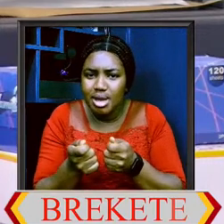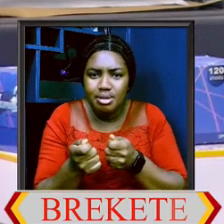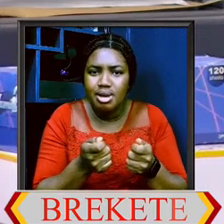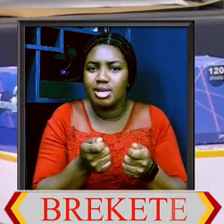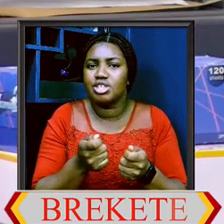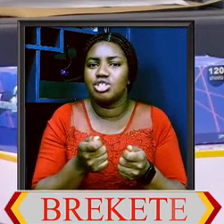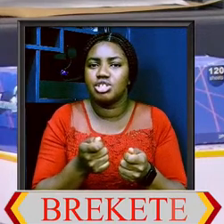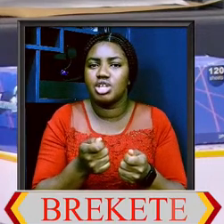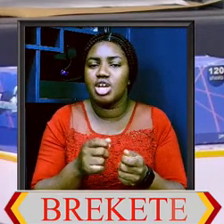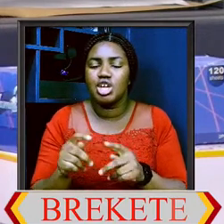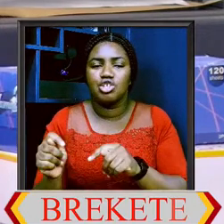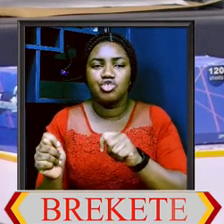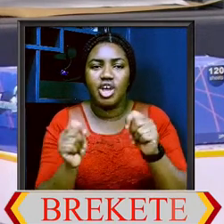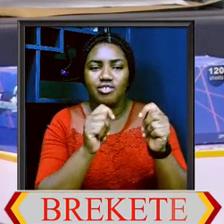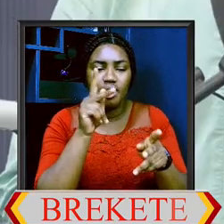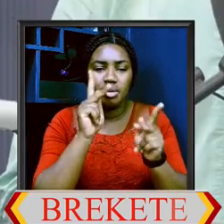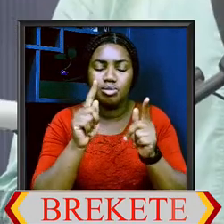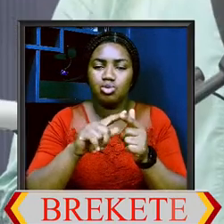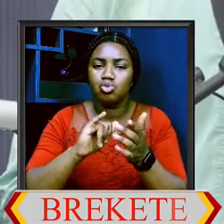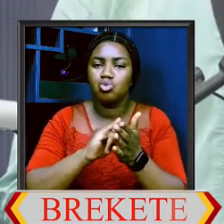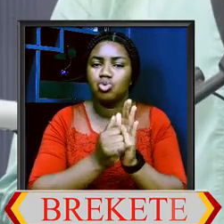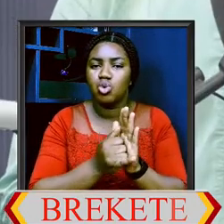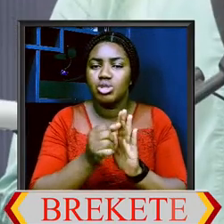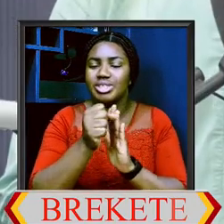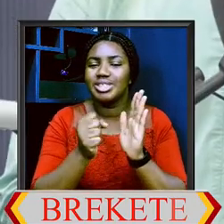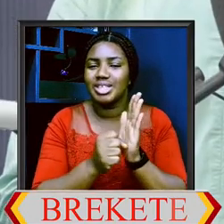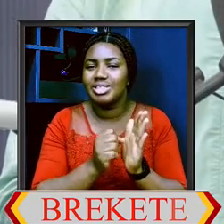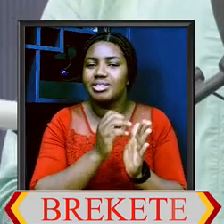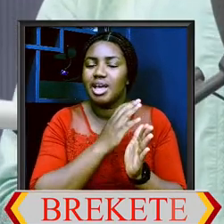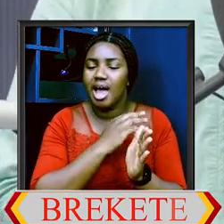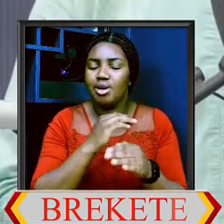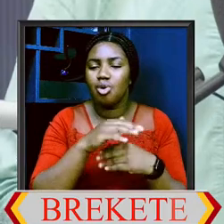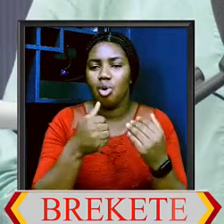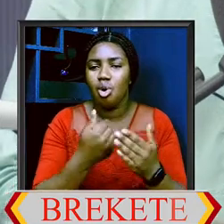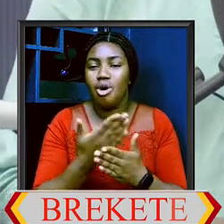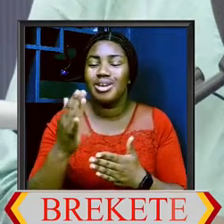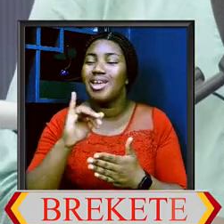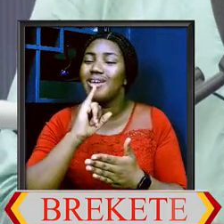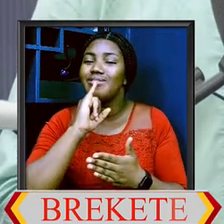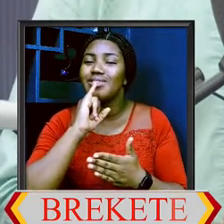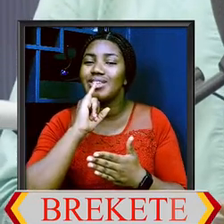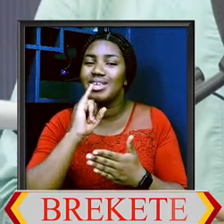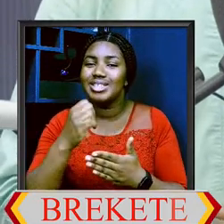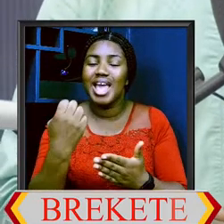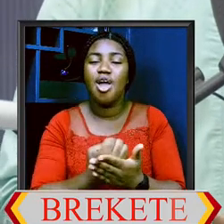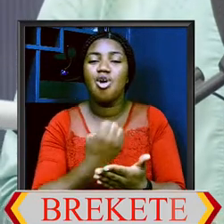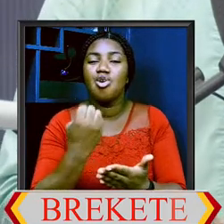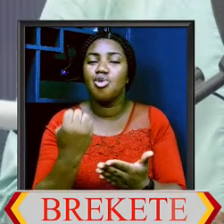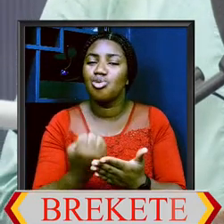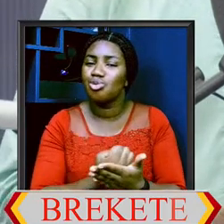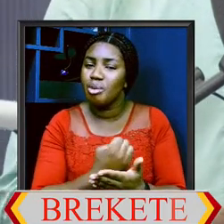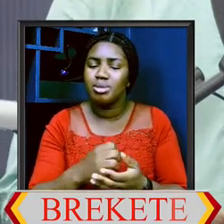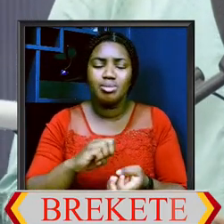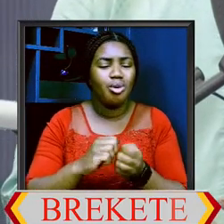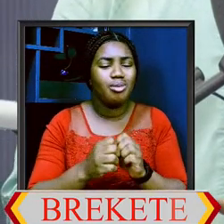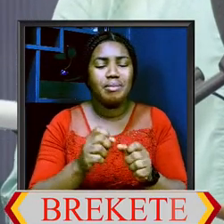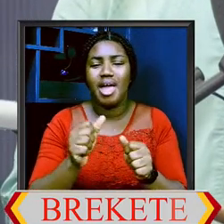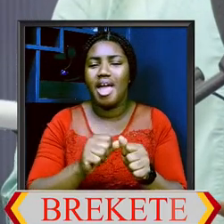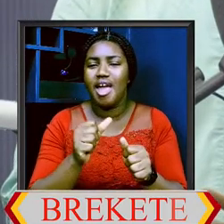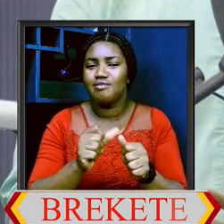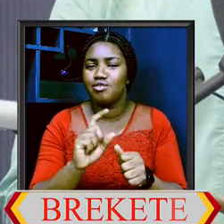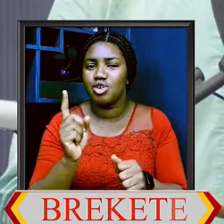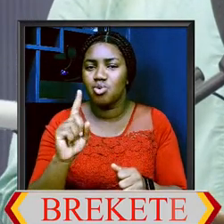transfer food to those States and the rest so there is economic crisis everywhere and I'm appealing